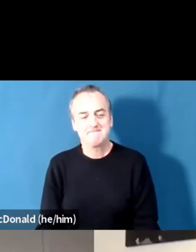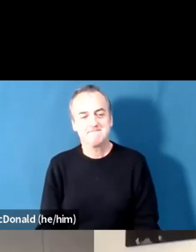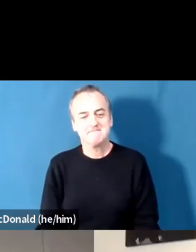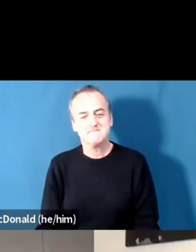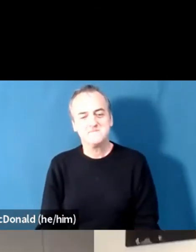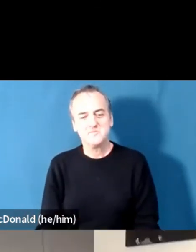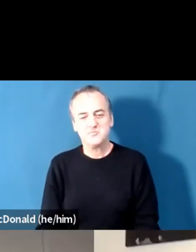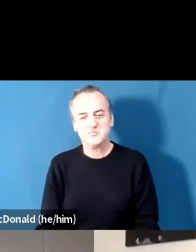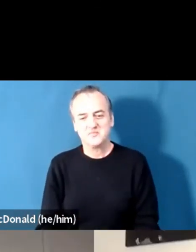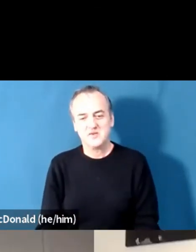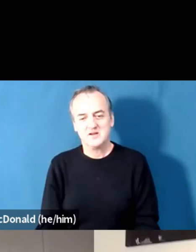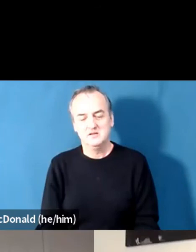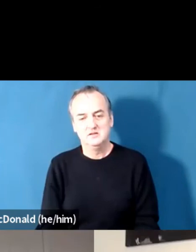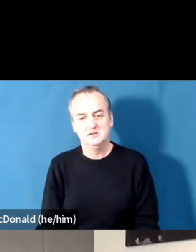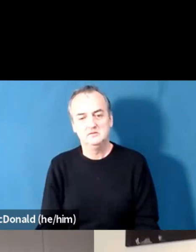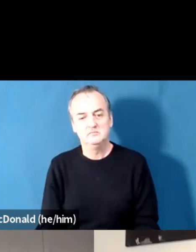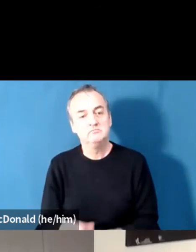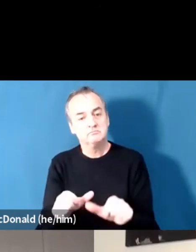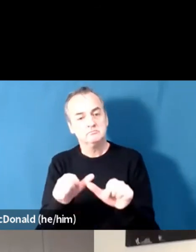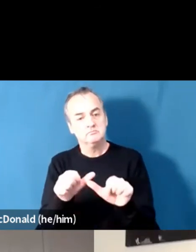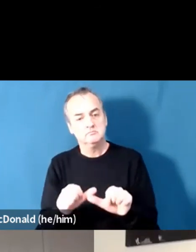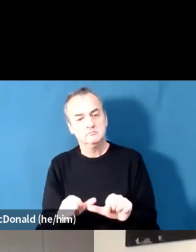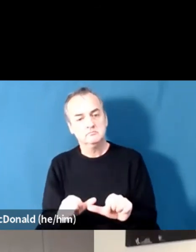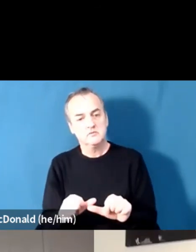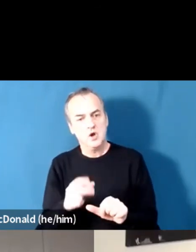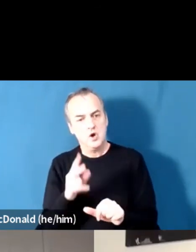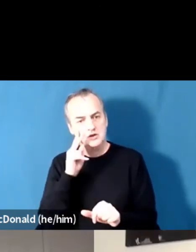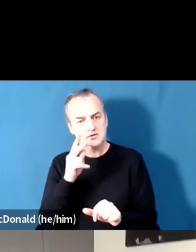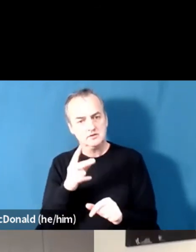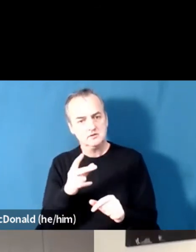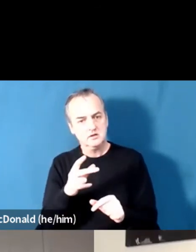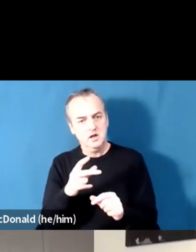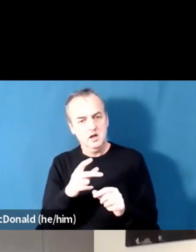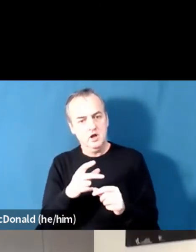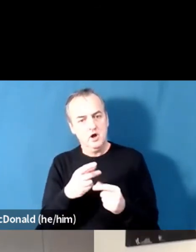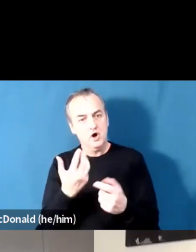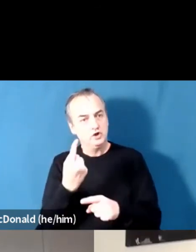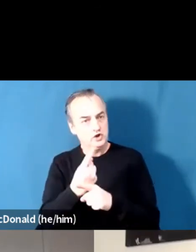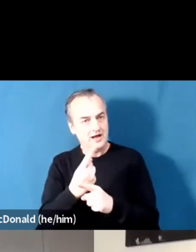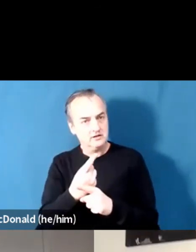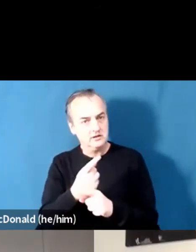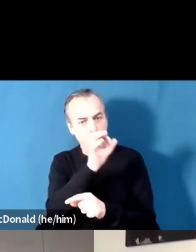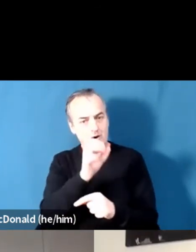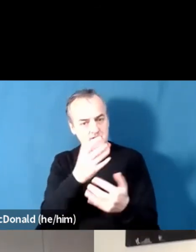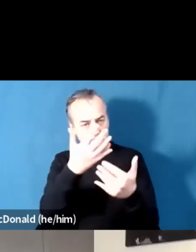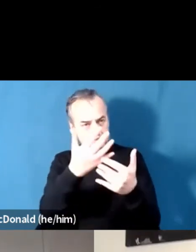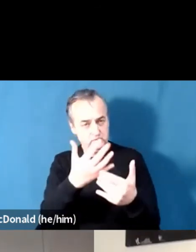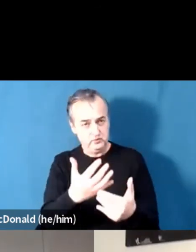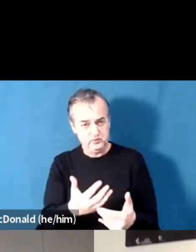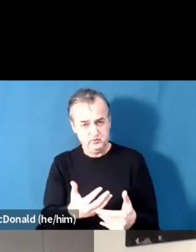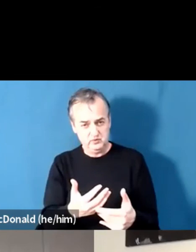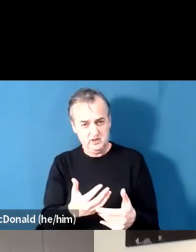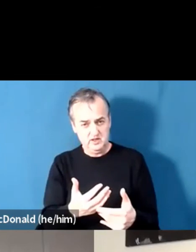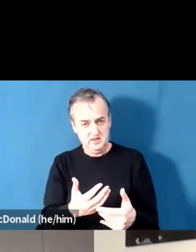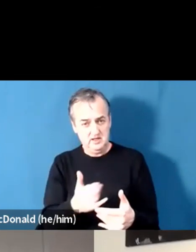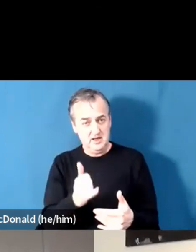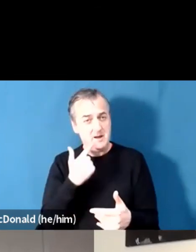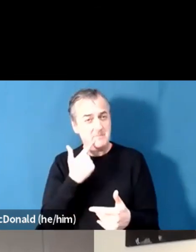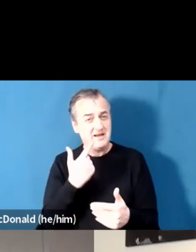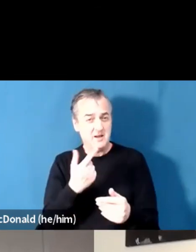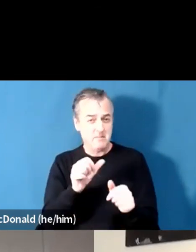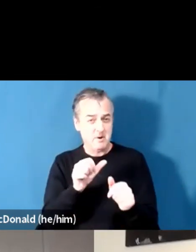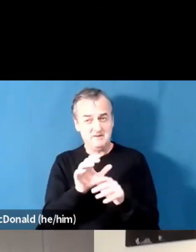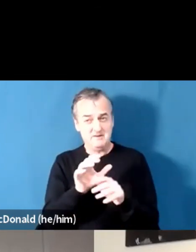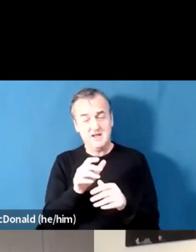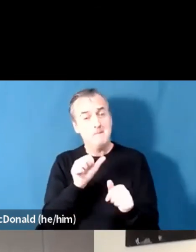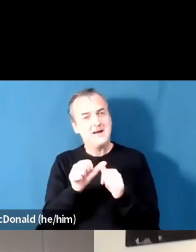Thanks, Jenny. Take care. Bye. Just so you know, there's still quite a lot of questions. So might it be an idea if we ask people to email in any